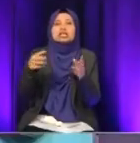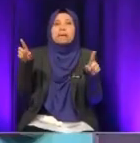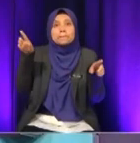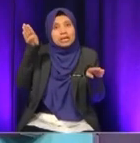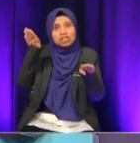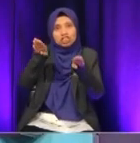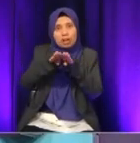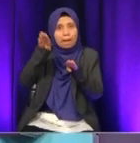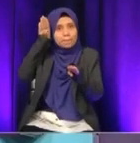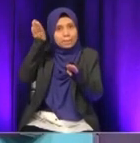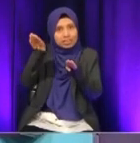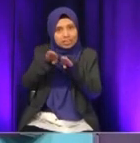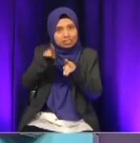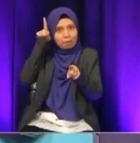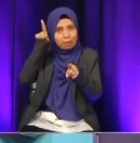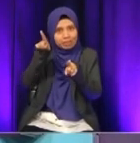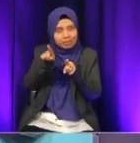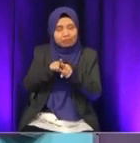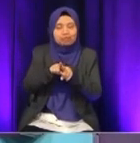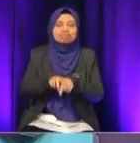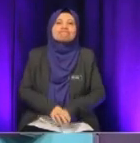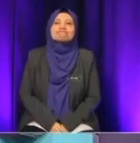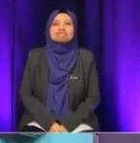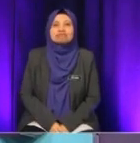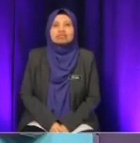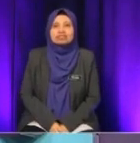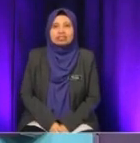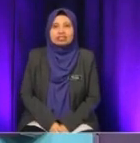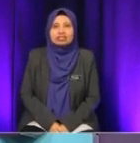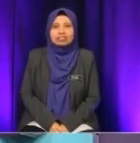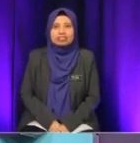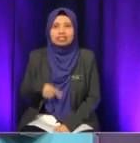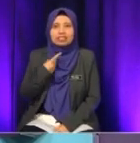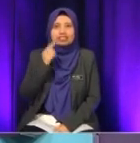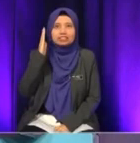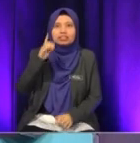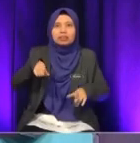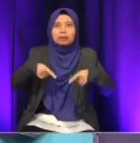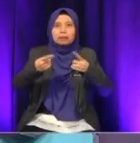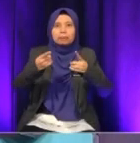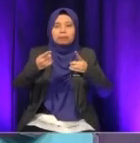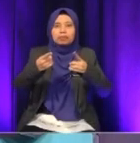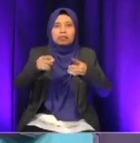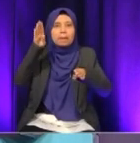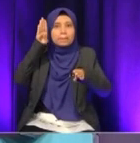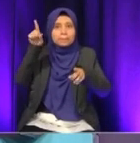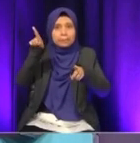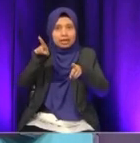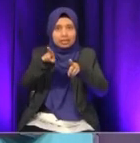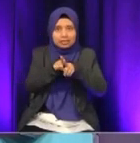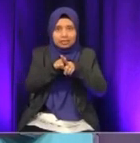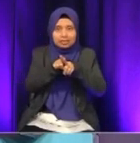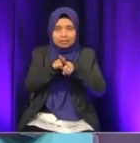phrase activity. Okay. It's a fun activity, I yes, would say. Definitely yes. Interesting. So we are going to ask our students to match